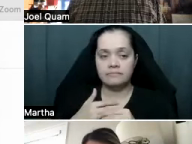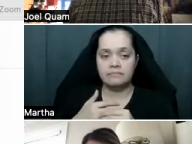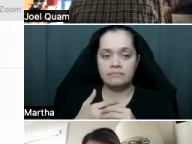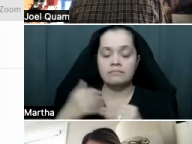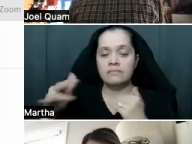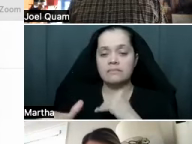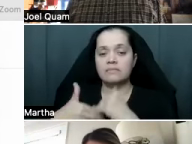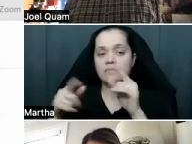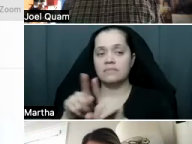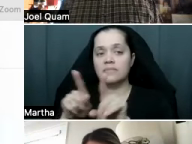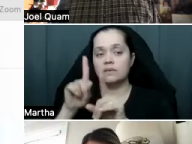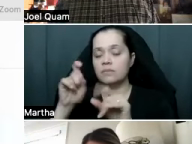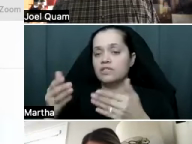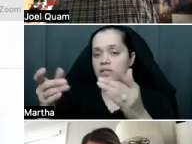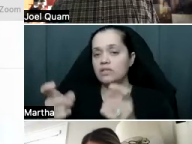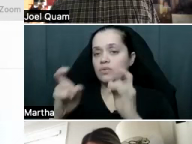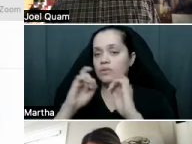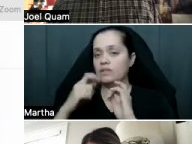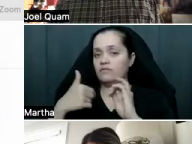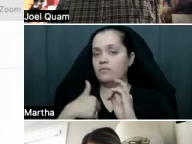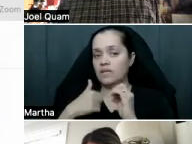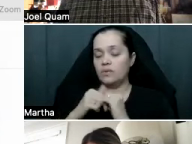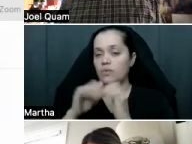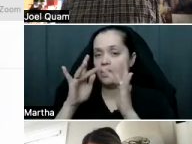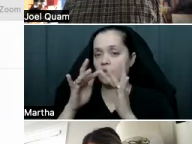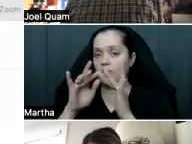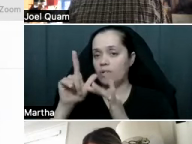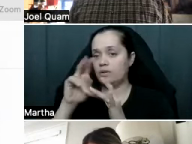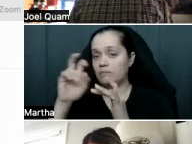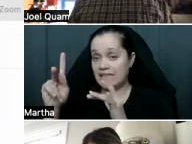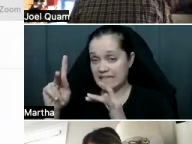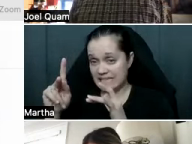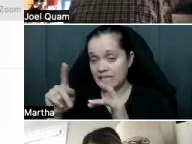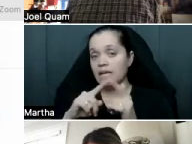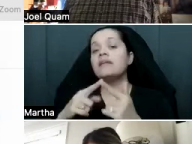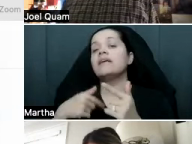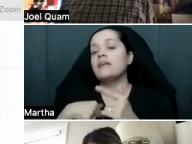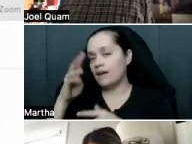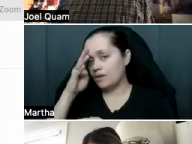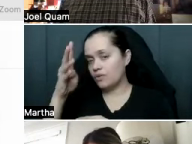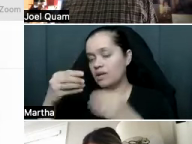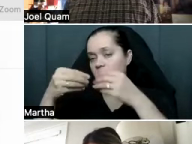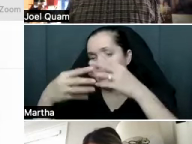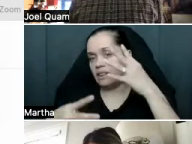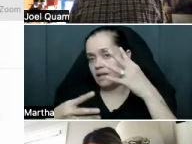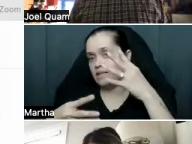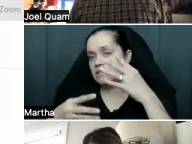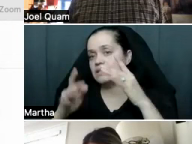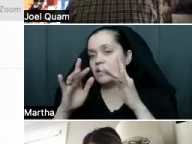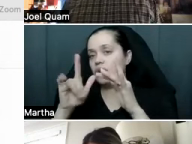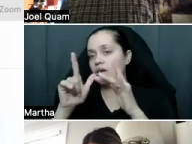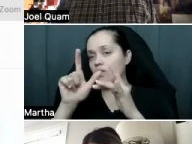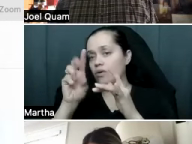Additionally, because you provide me with the web link, I do create a list of web